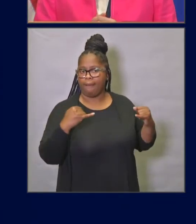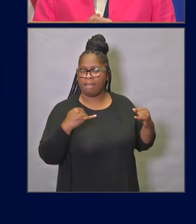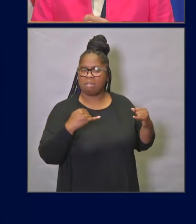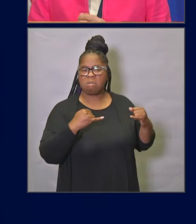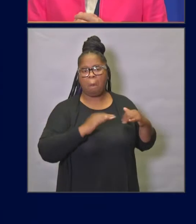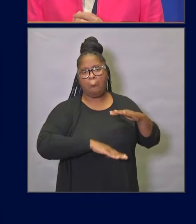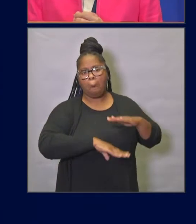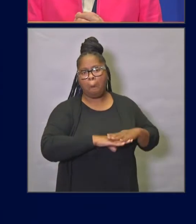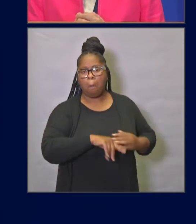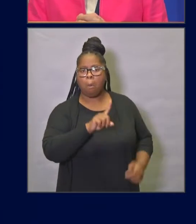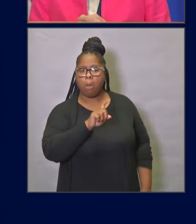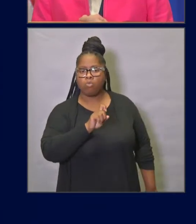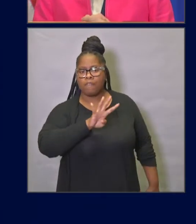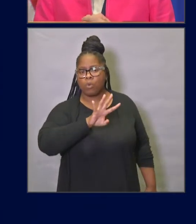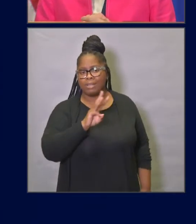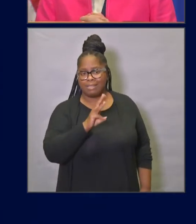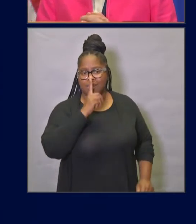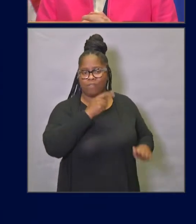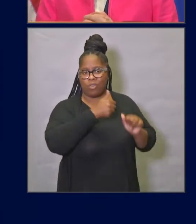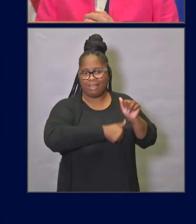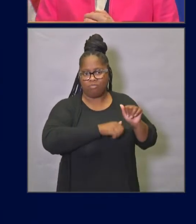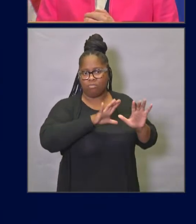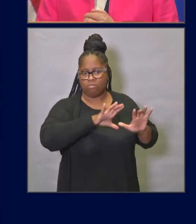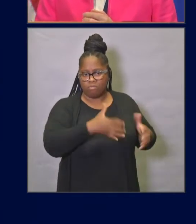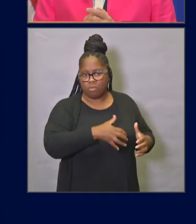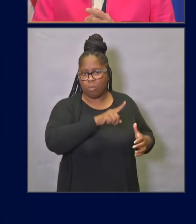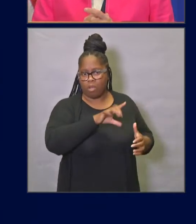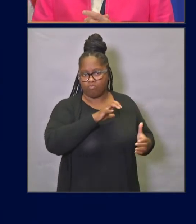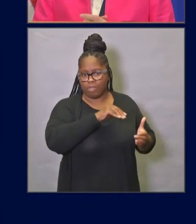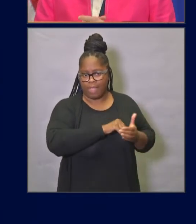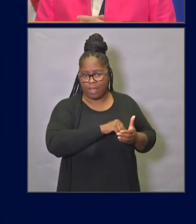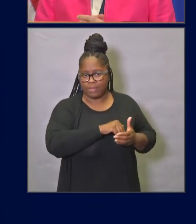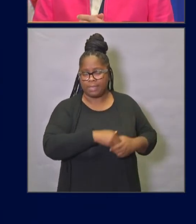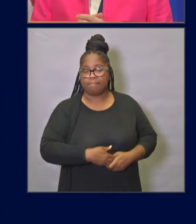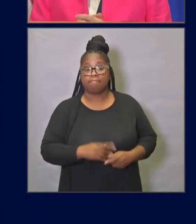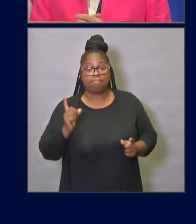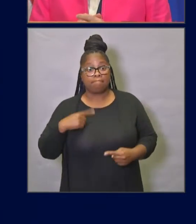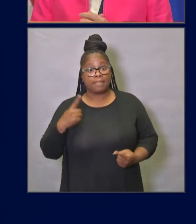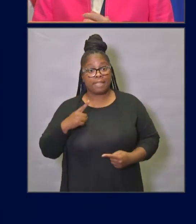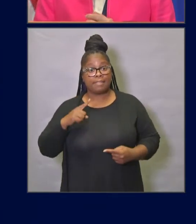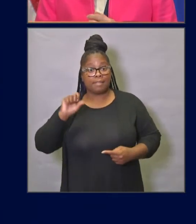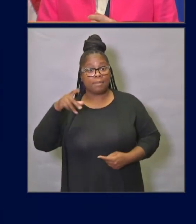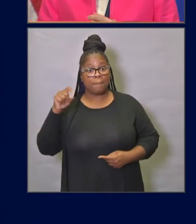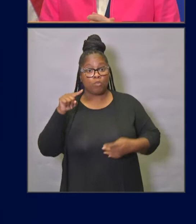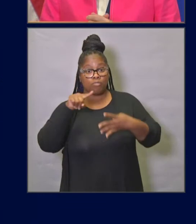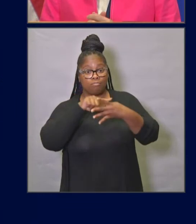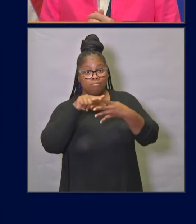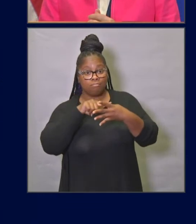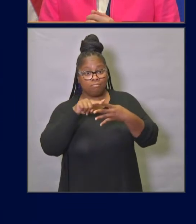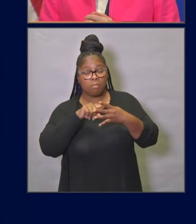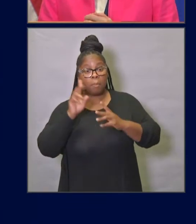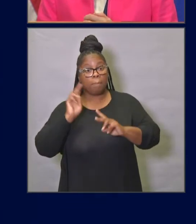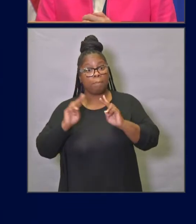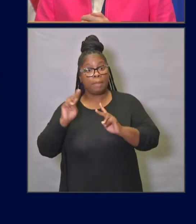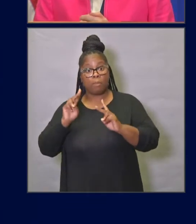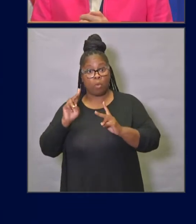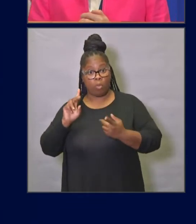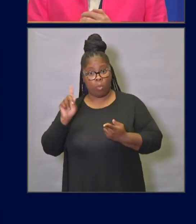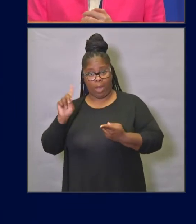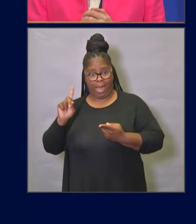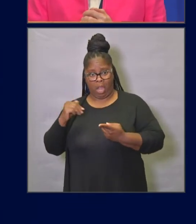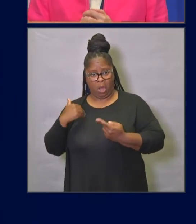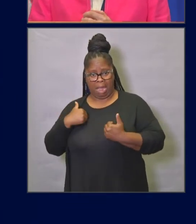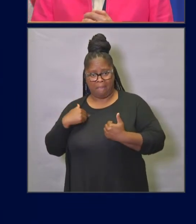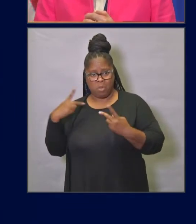146 cases per 100,000 people. As of the first week in September, cases among people living in areas with the